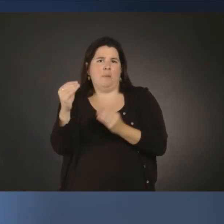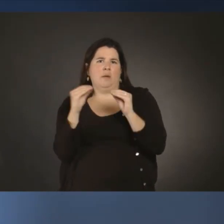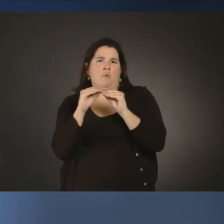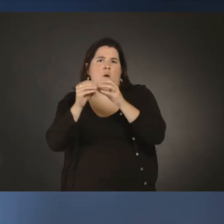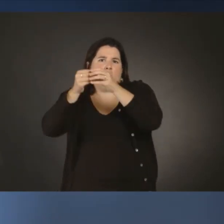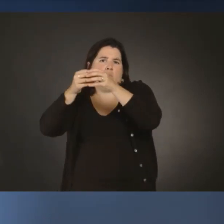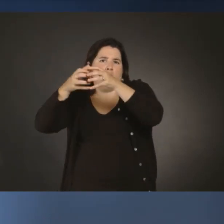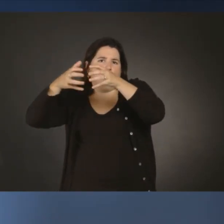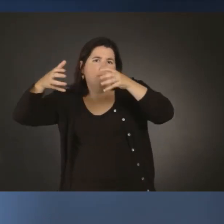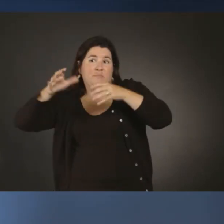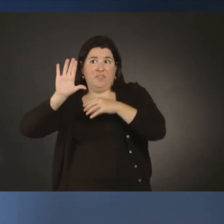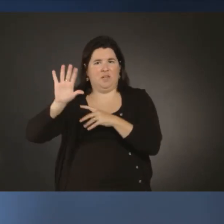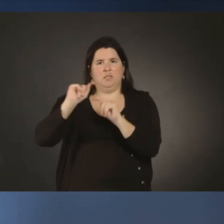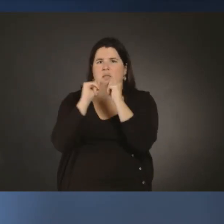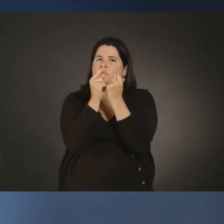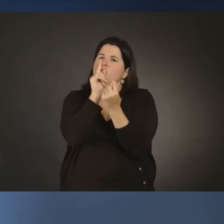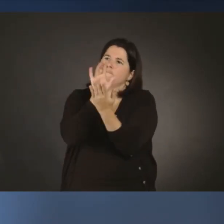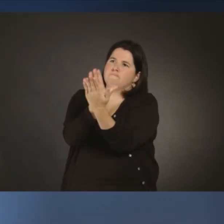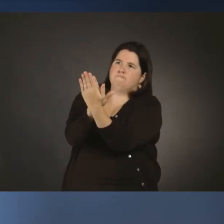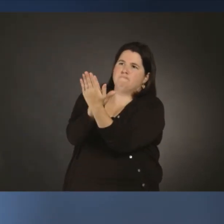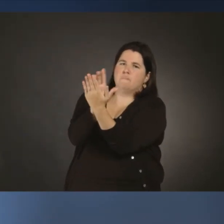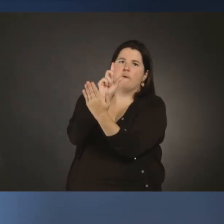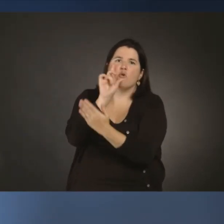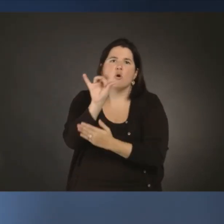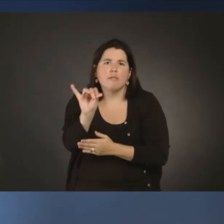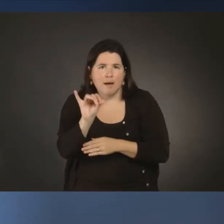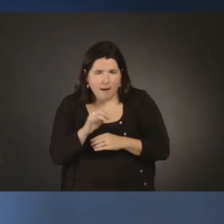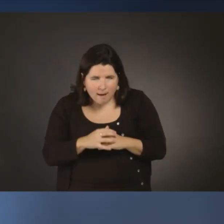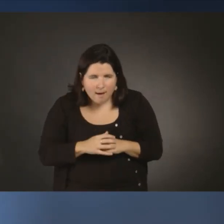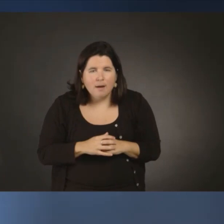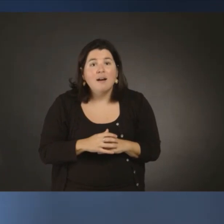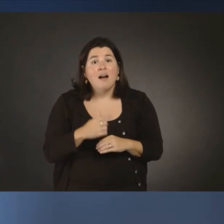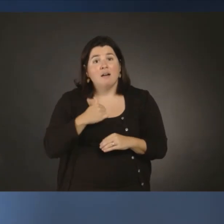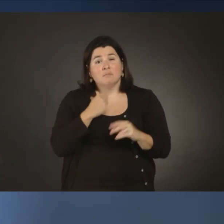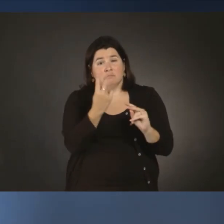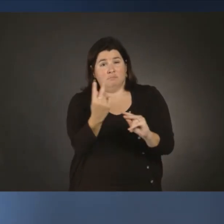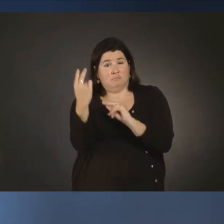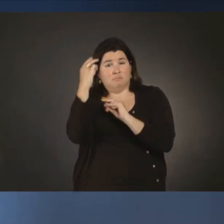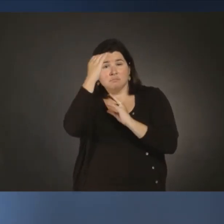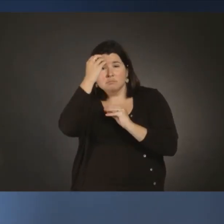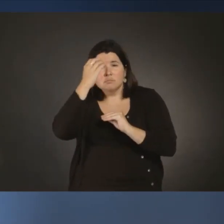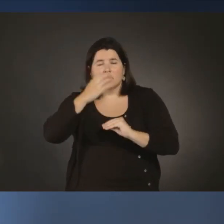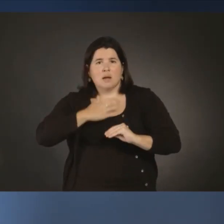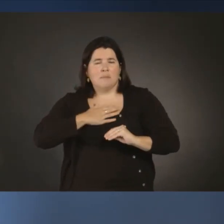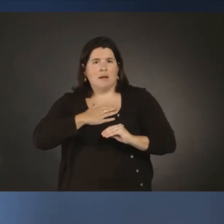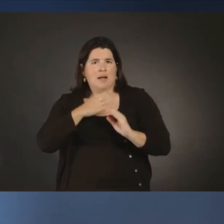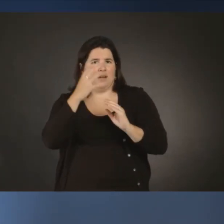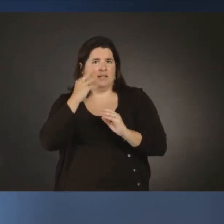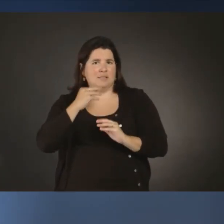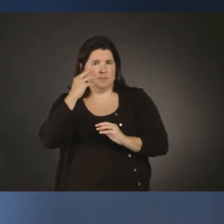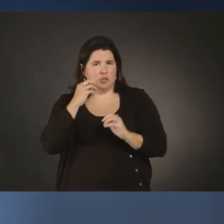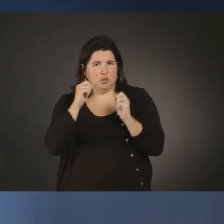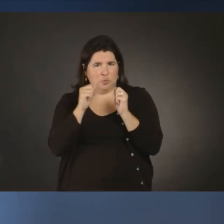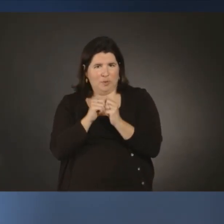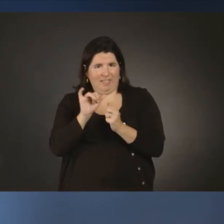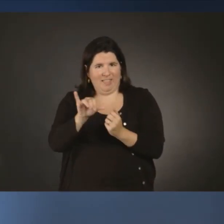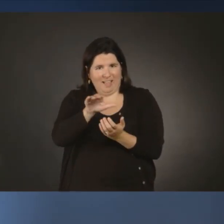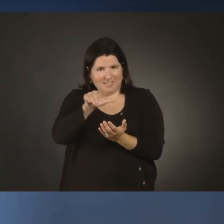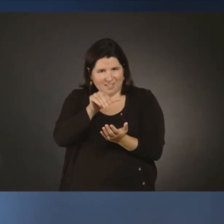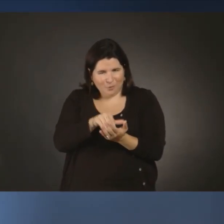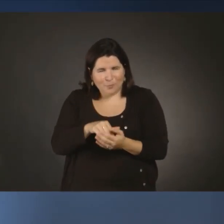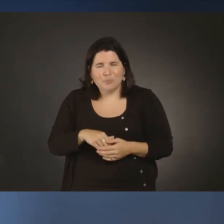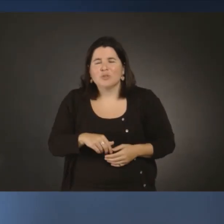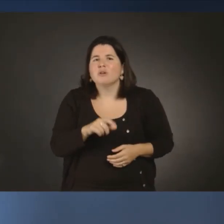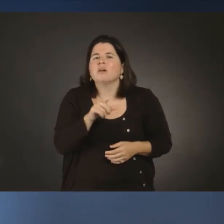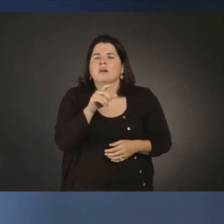be commended for that. As I reflect on my experience working with the center, you know, 2 real vivid memories come to mind.